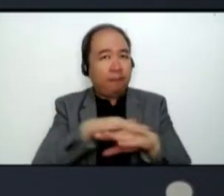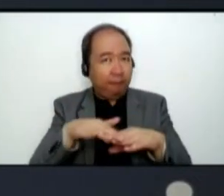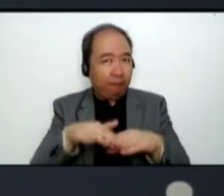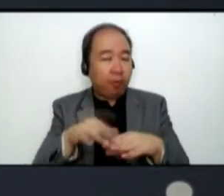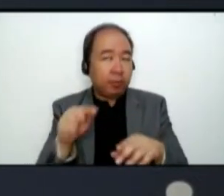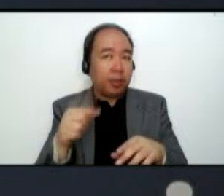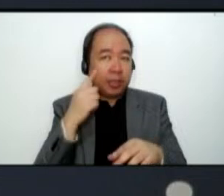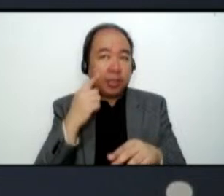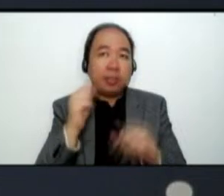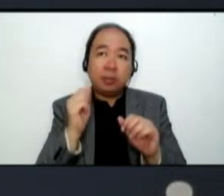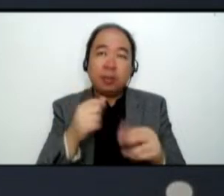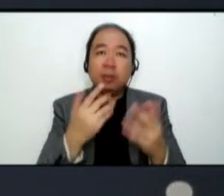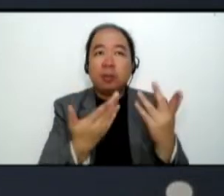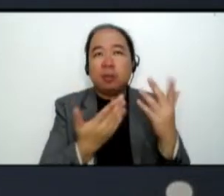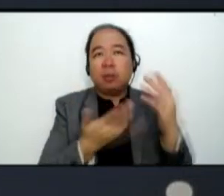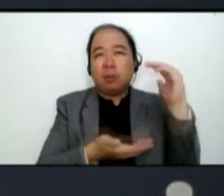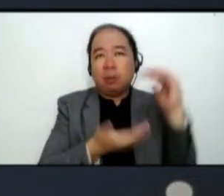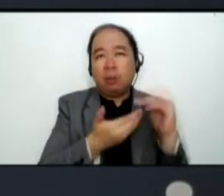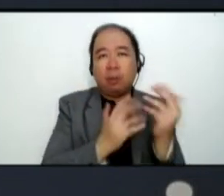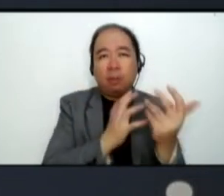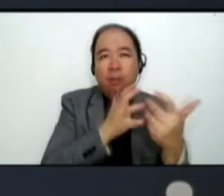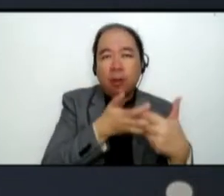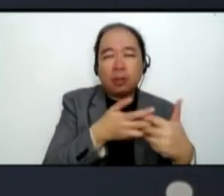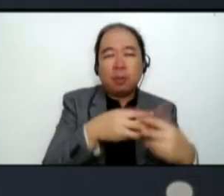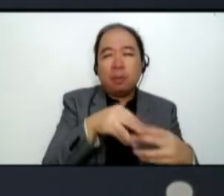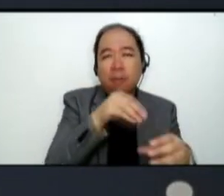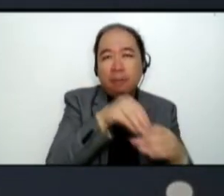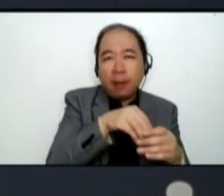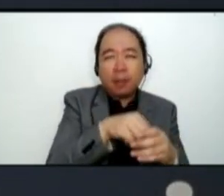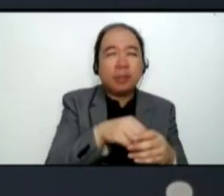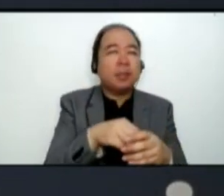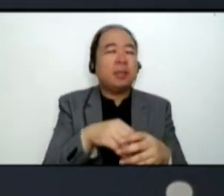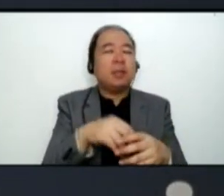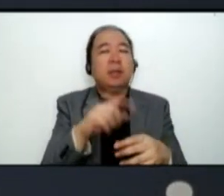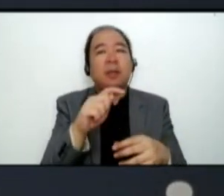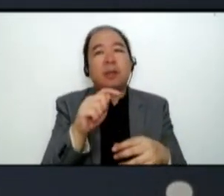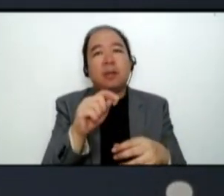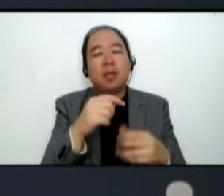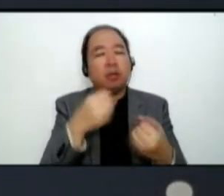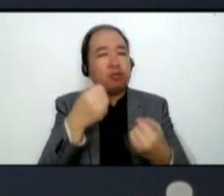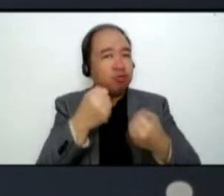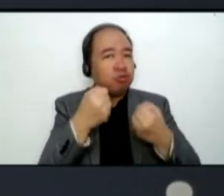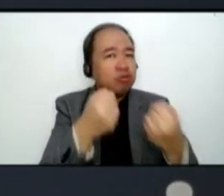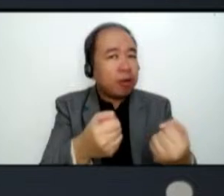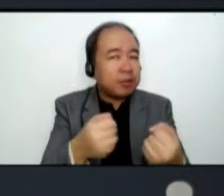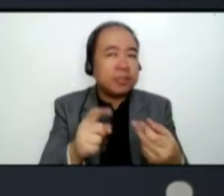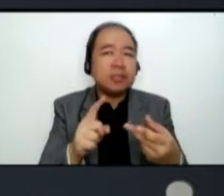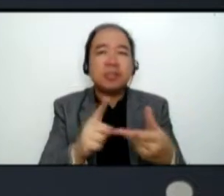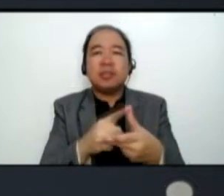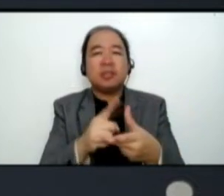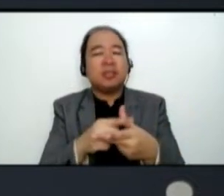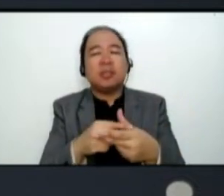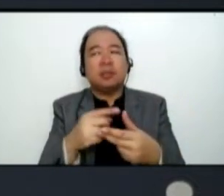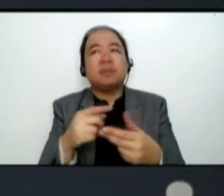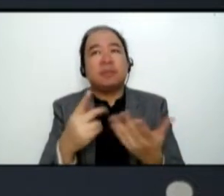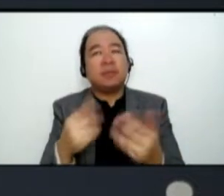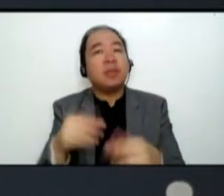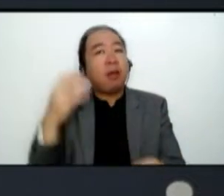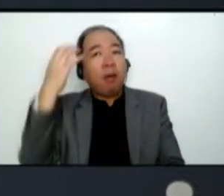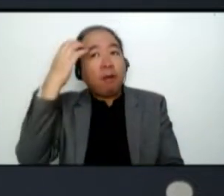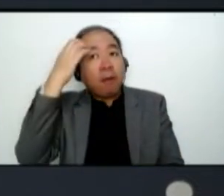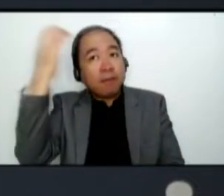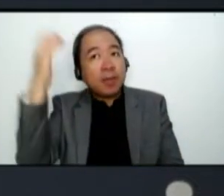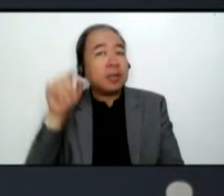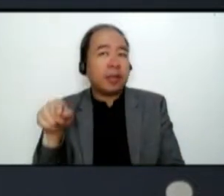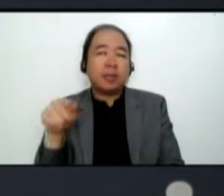customized for banks, taxi apps, food delivery firms, and so on. Government, e-government services are big, and we know it's excellent,